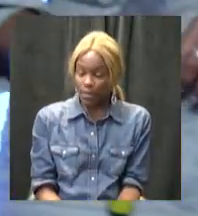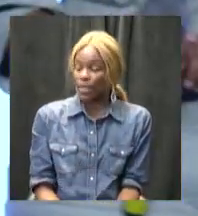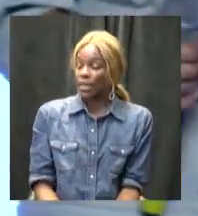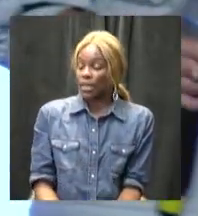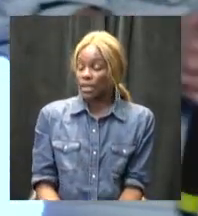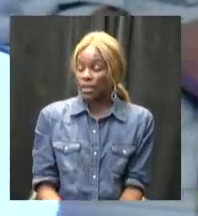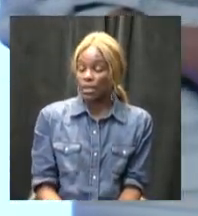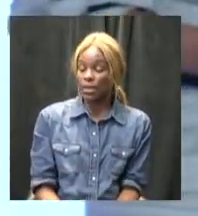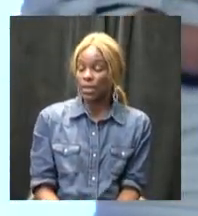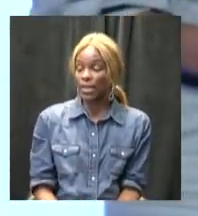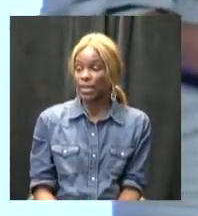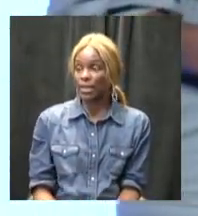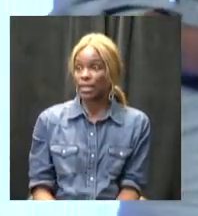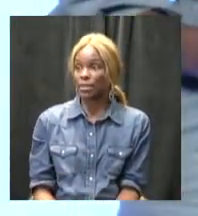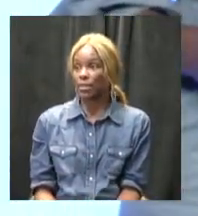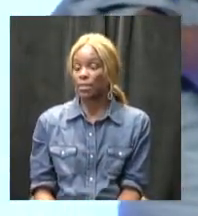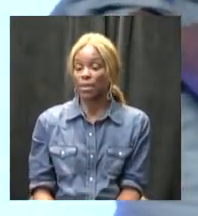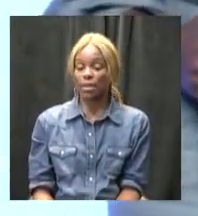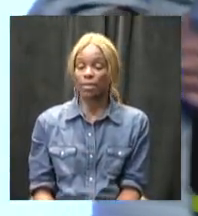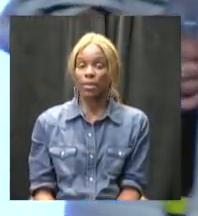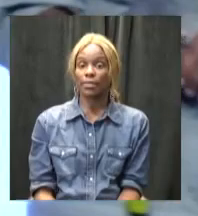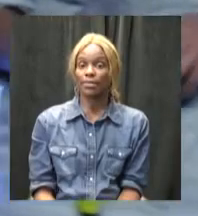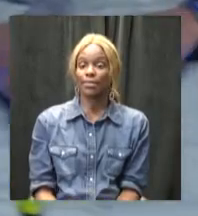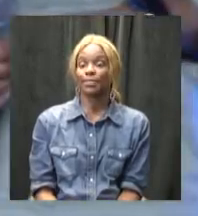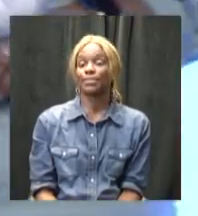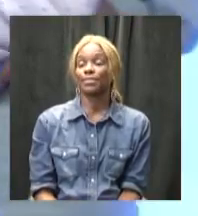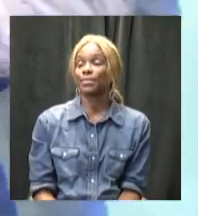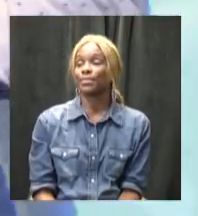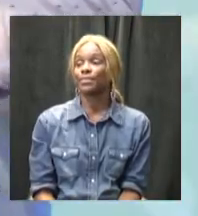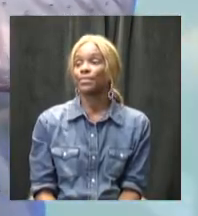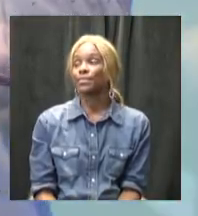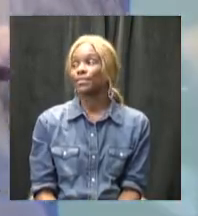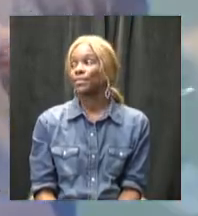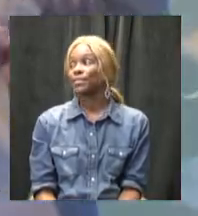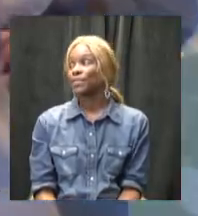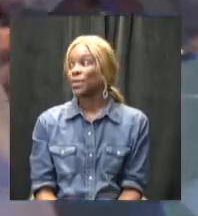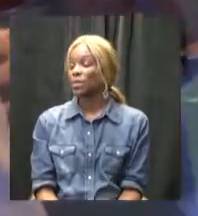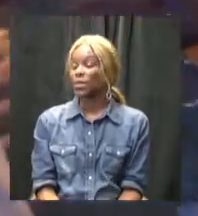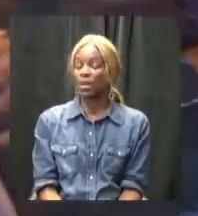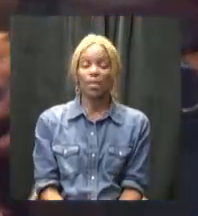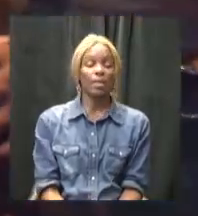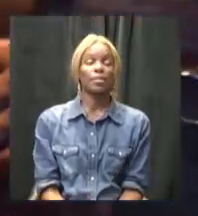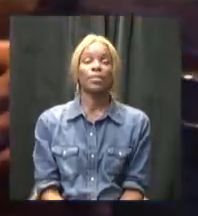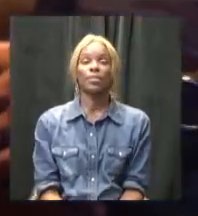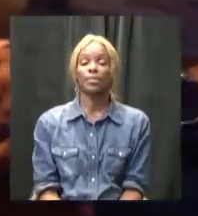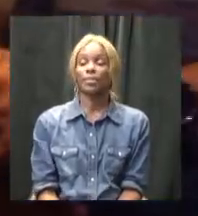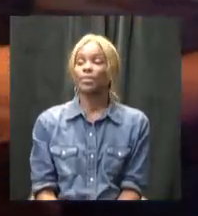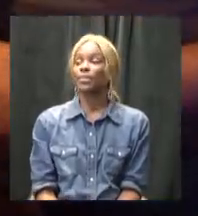Say, I need.